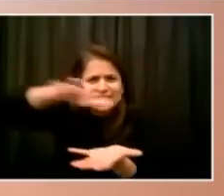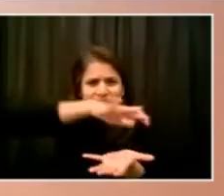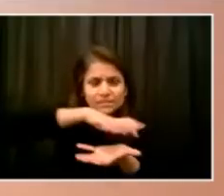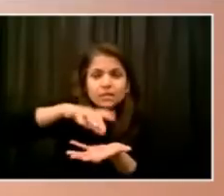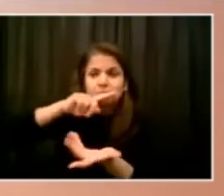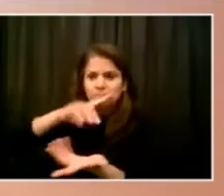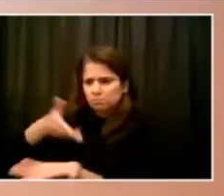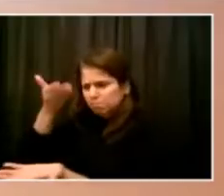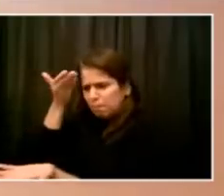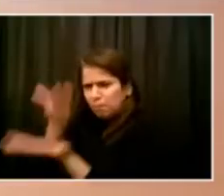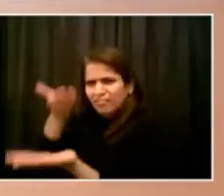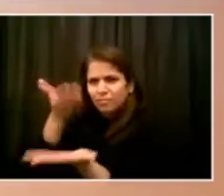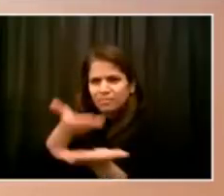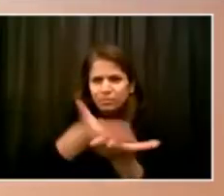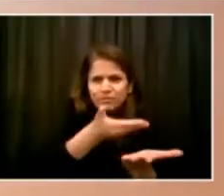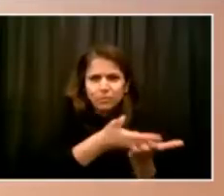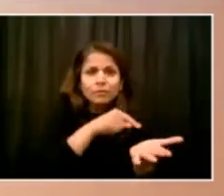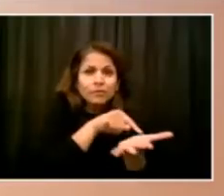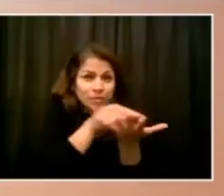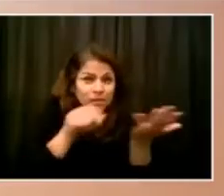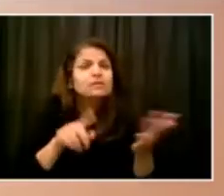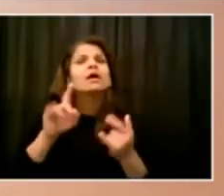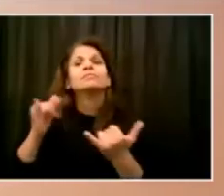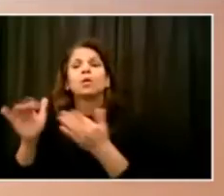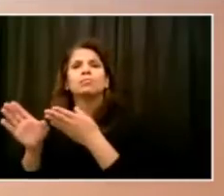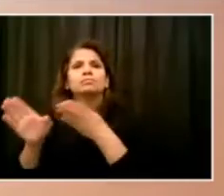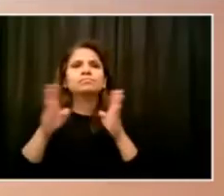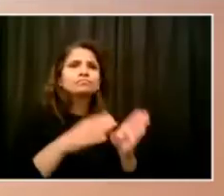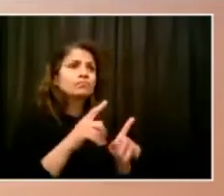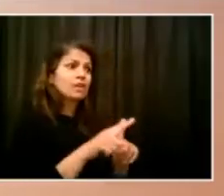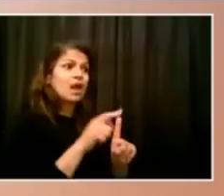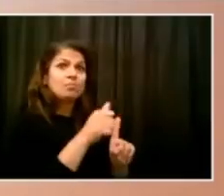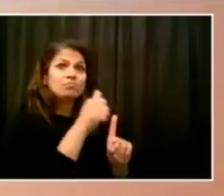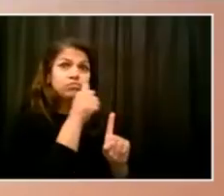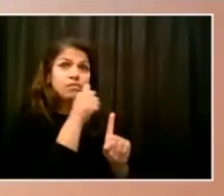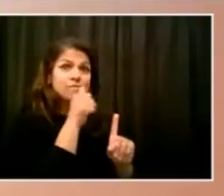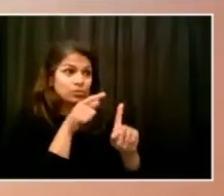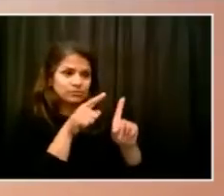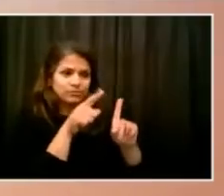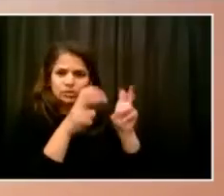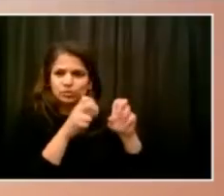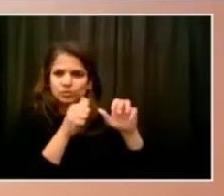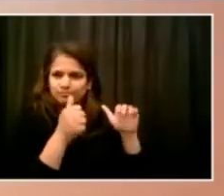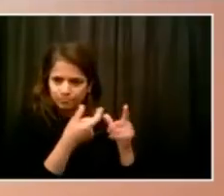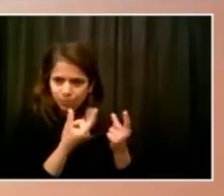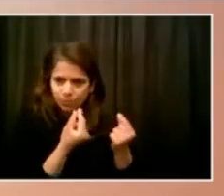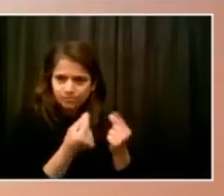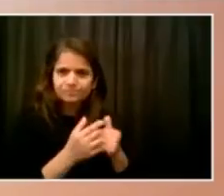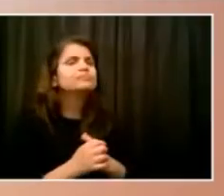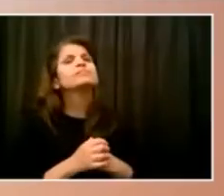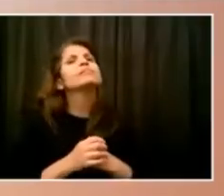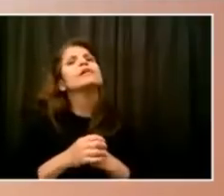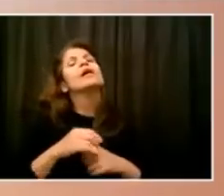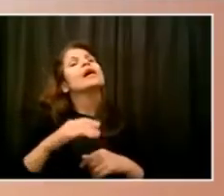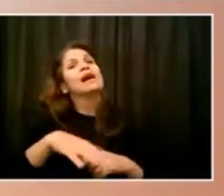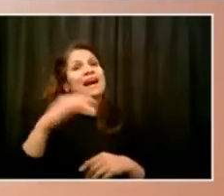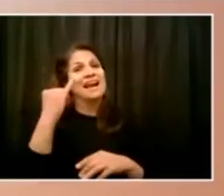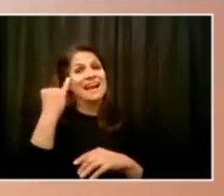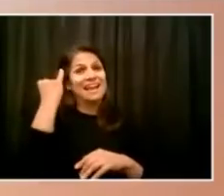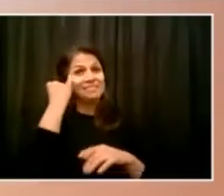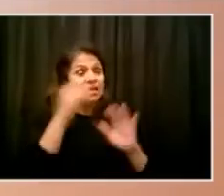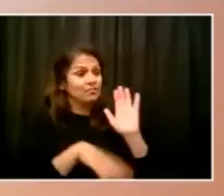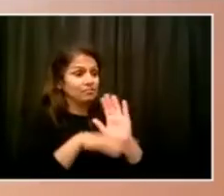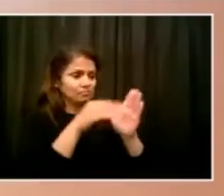been infected that they're ineligible to work. And I think there are some major questions in the United States regarding disability protections and other